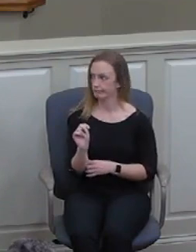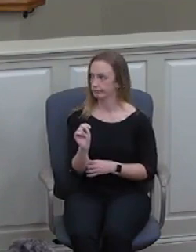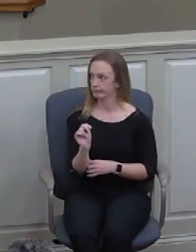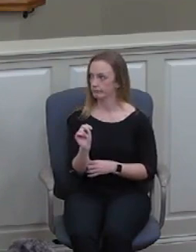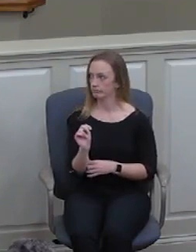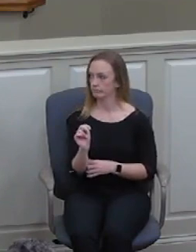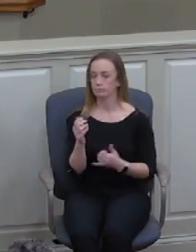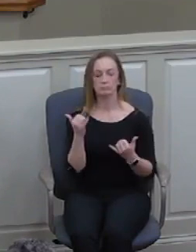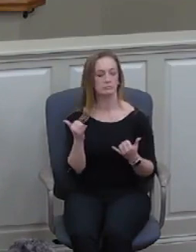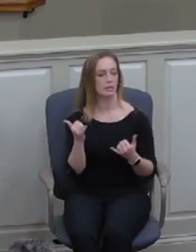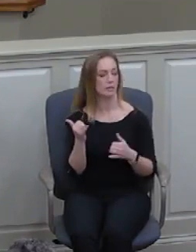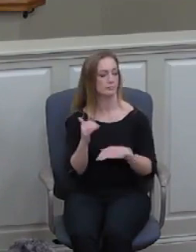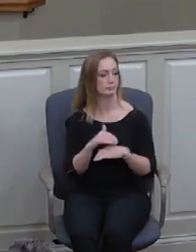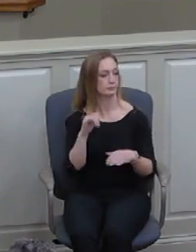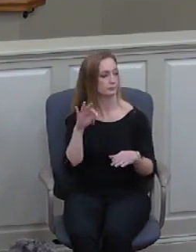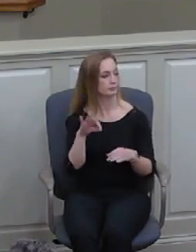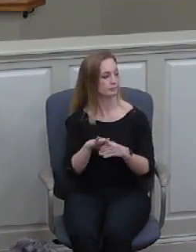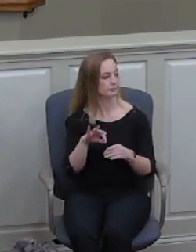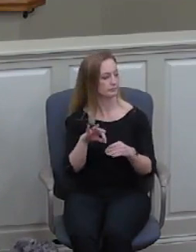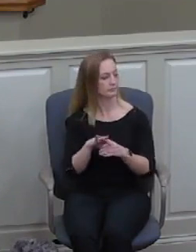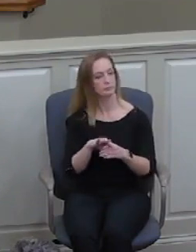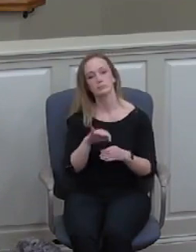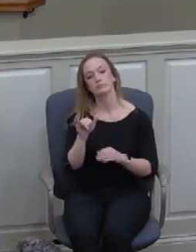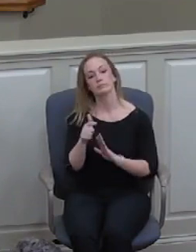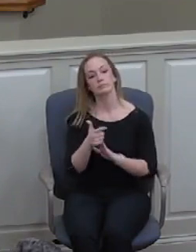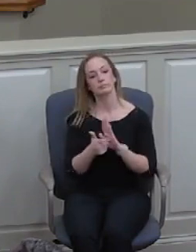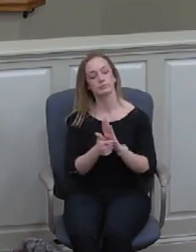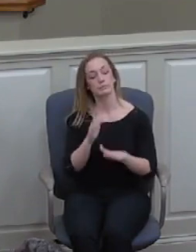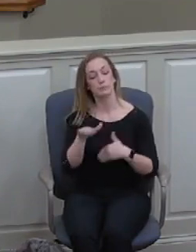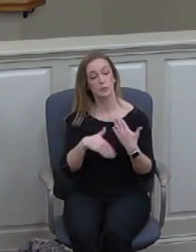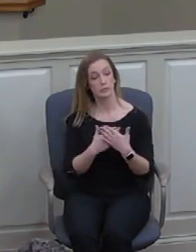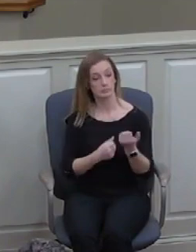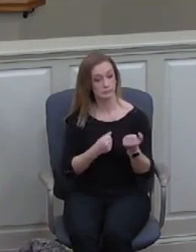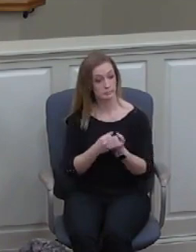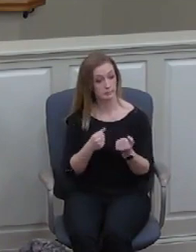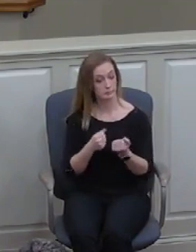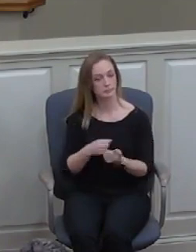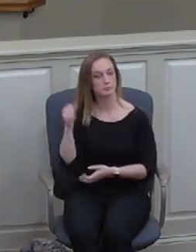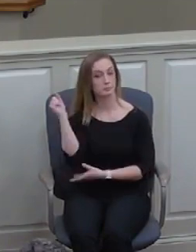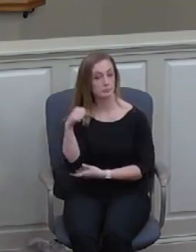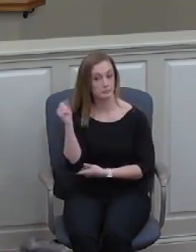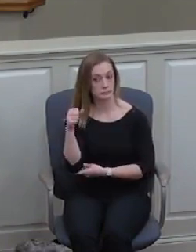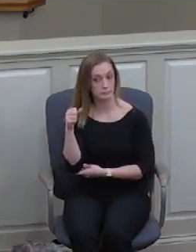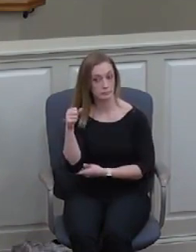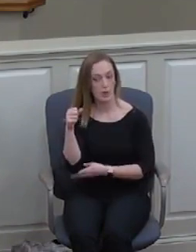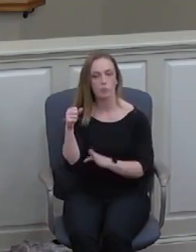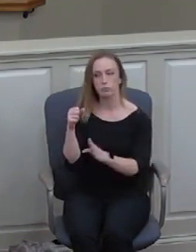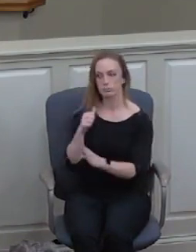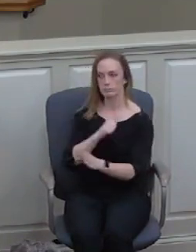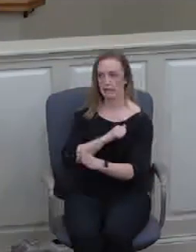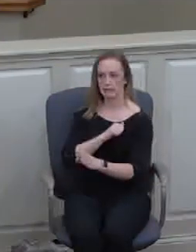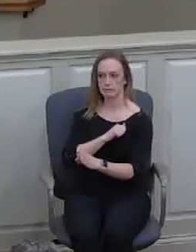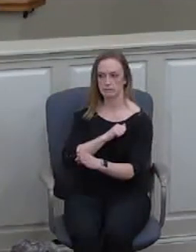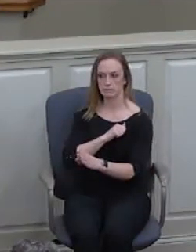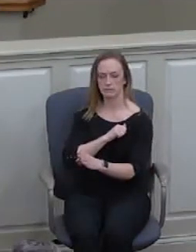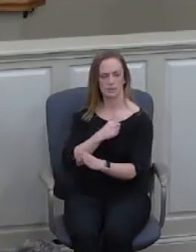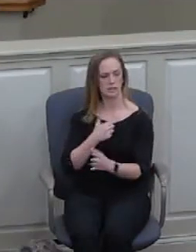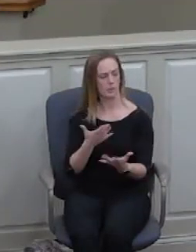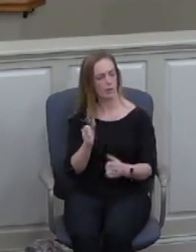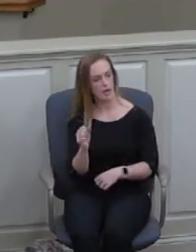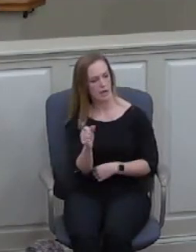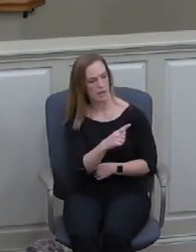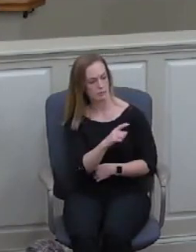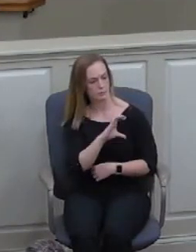Chair will call the question on the ordinance. All in favor of the motion, say aye. I was going to ask. Oh, excuse me? I was going to ask Commissioner